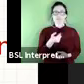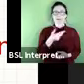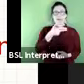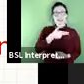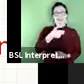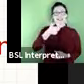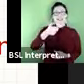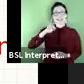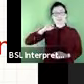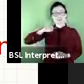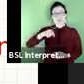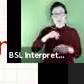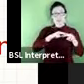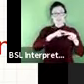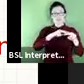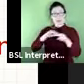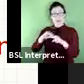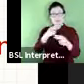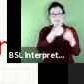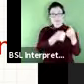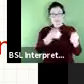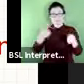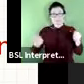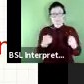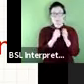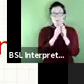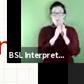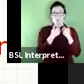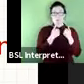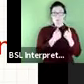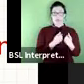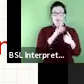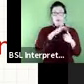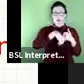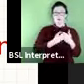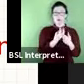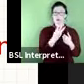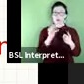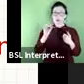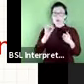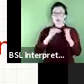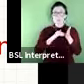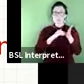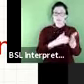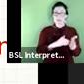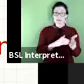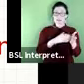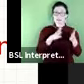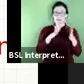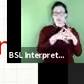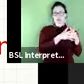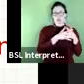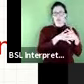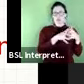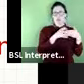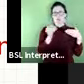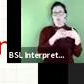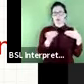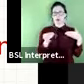86,000 families have wealth of more than 30 million US dollars. So